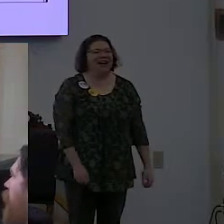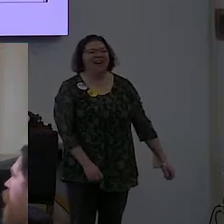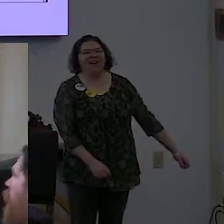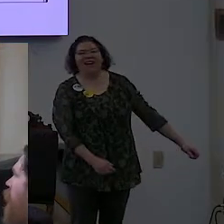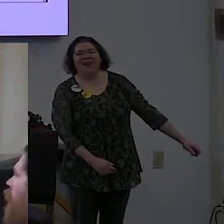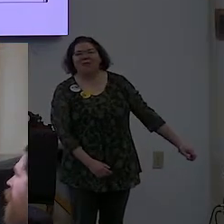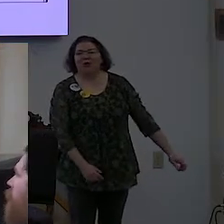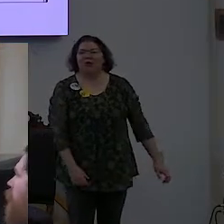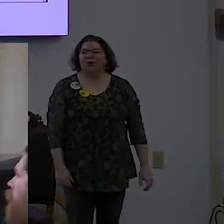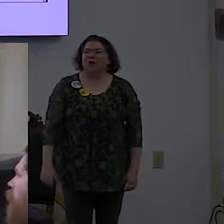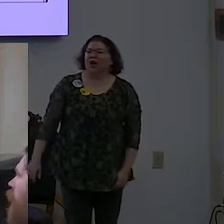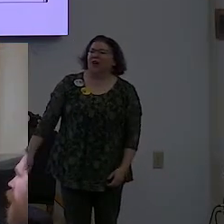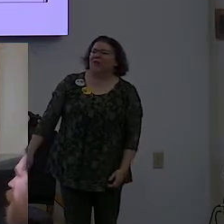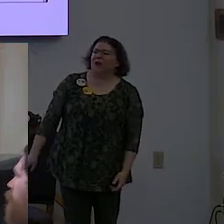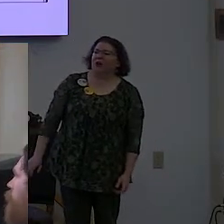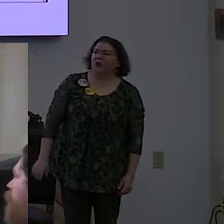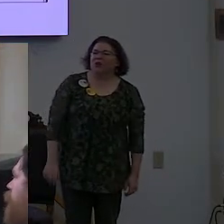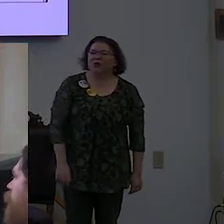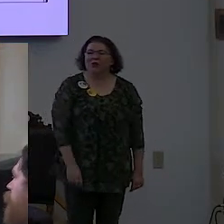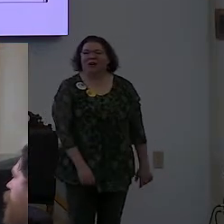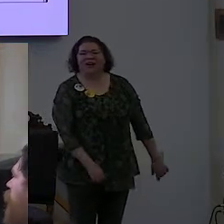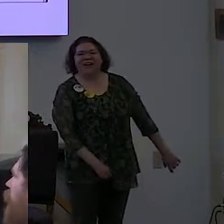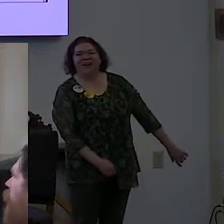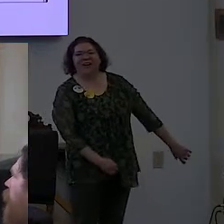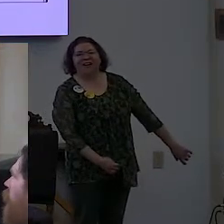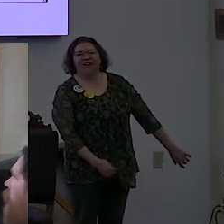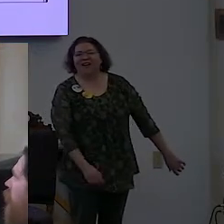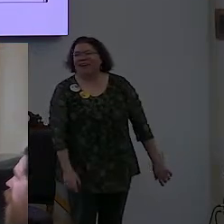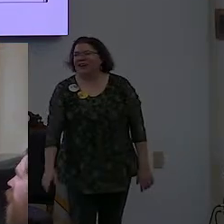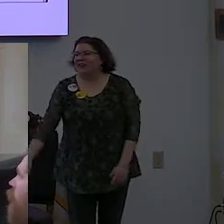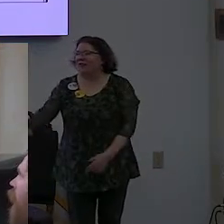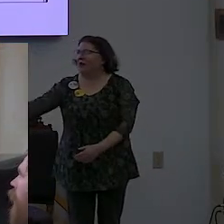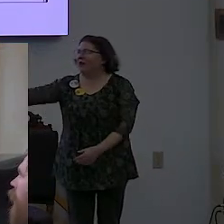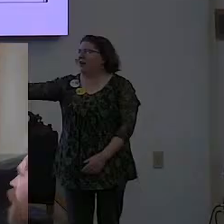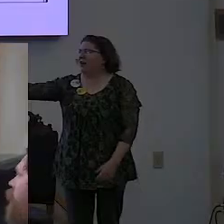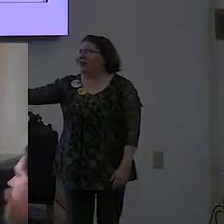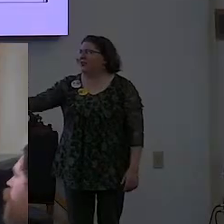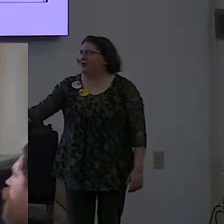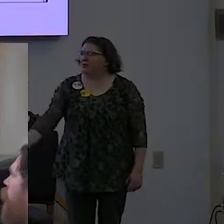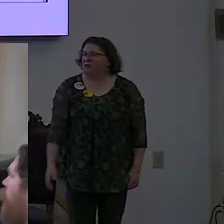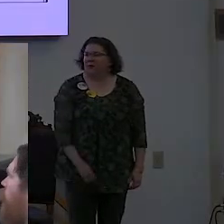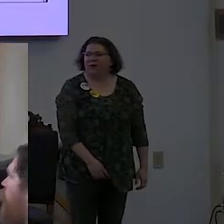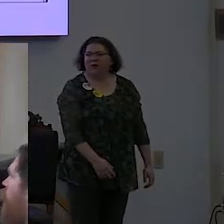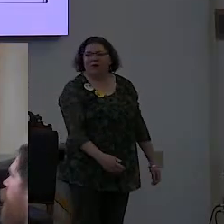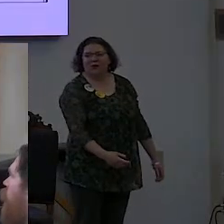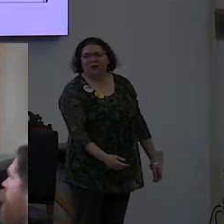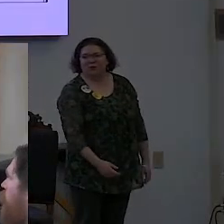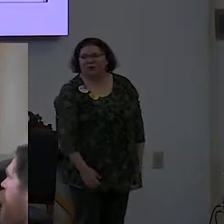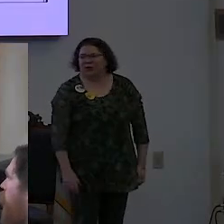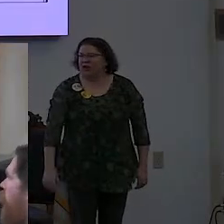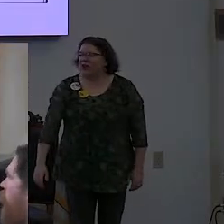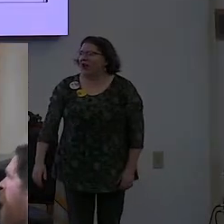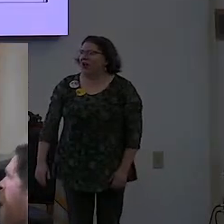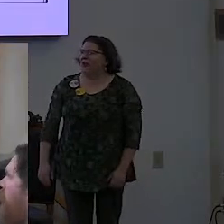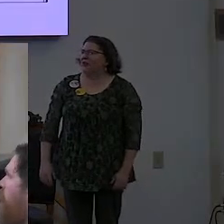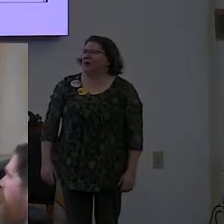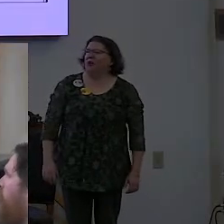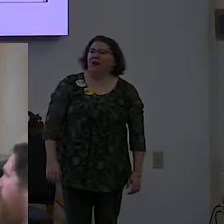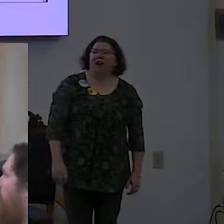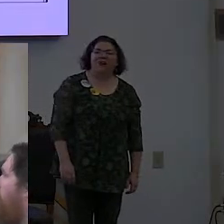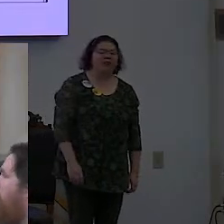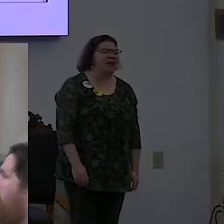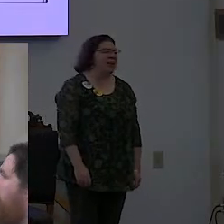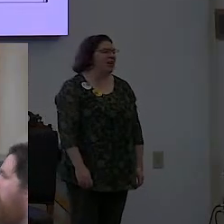Come, come, whoever you are, wanderer, worshiper,